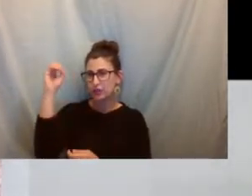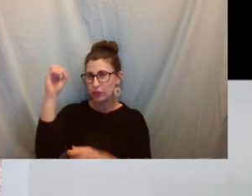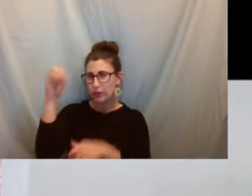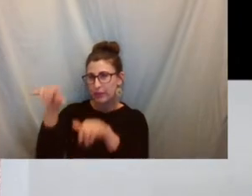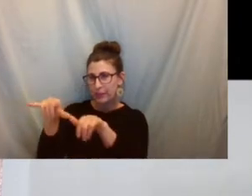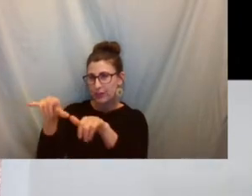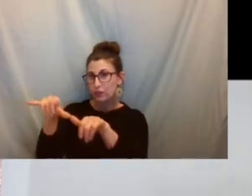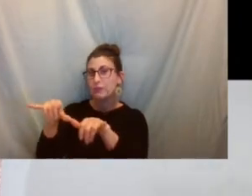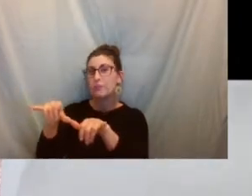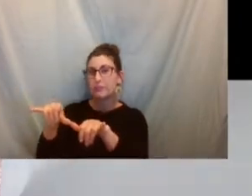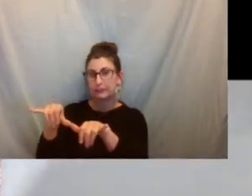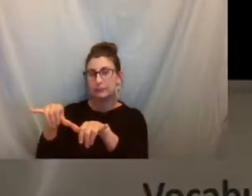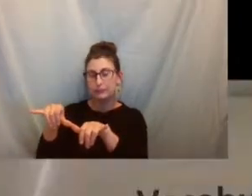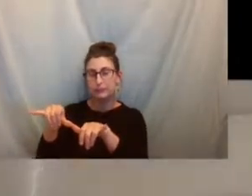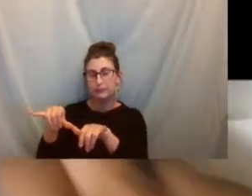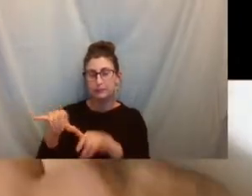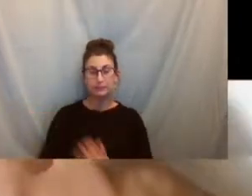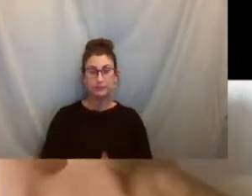measurement.